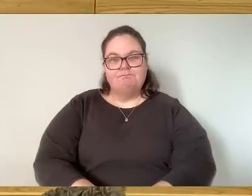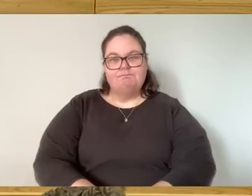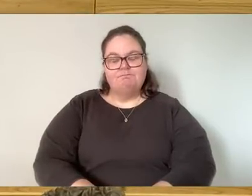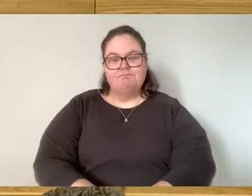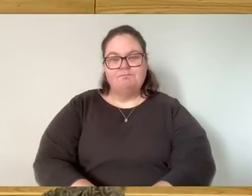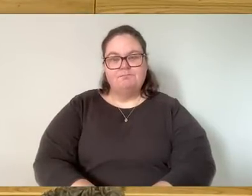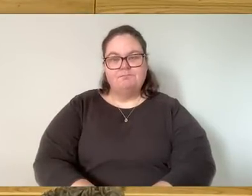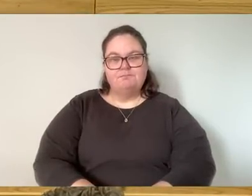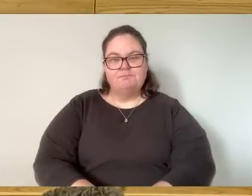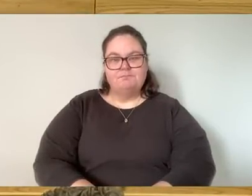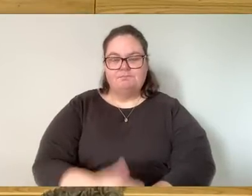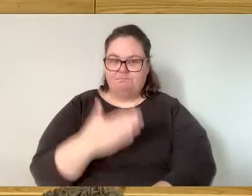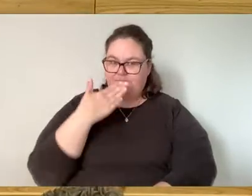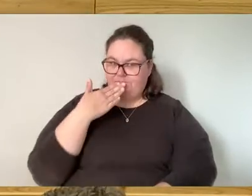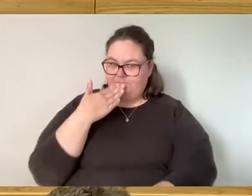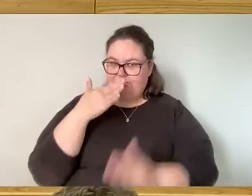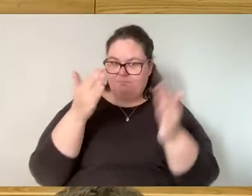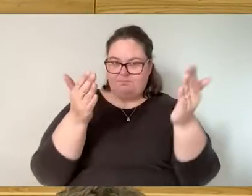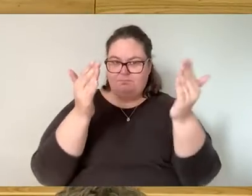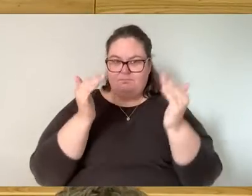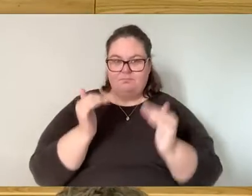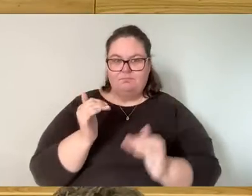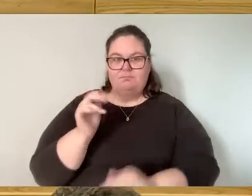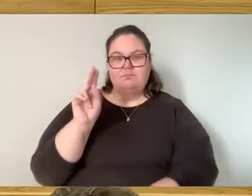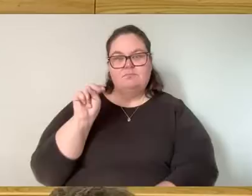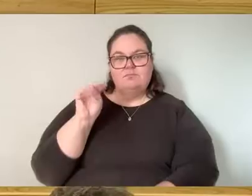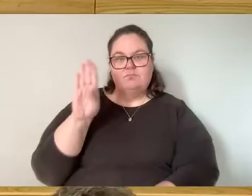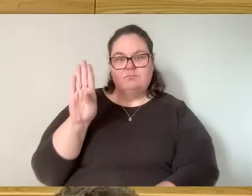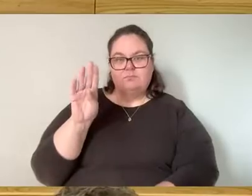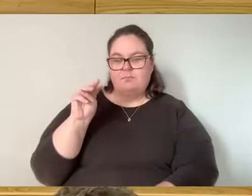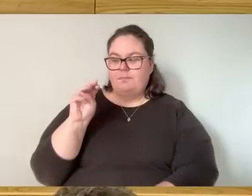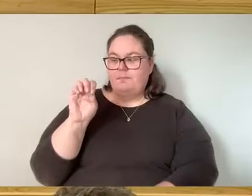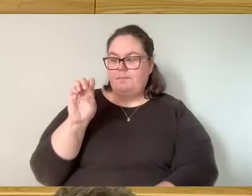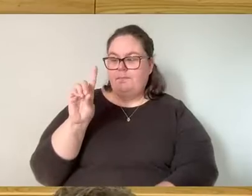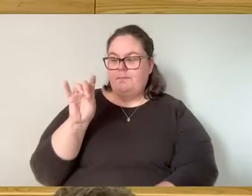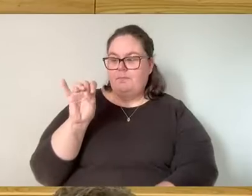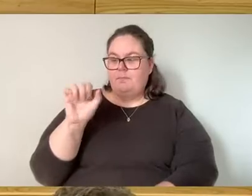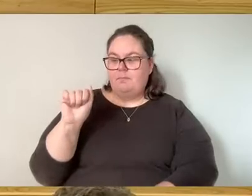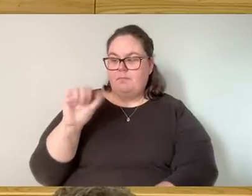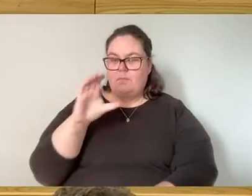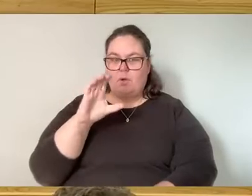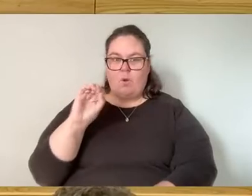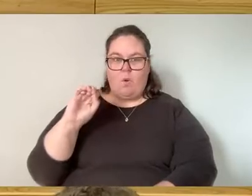Thank you. David Gordon, Coach, New Brunswick Media Co-op.